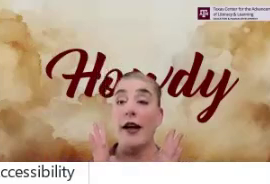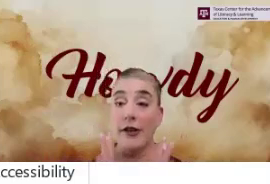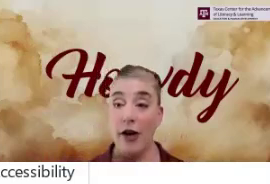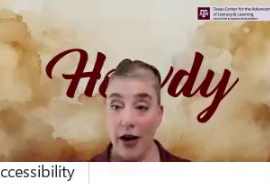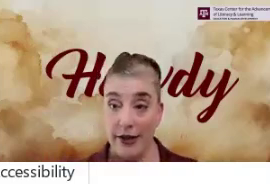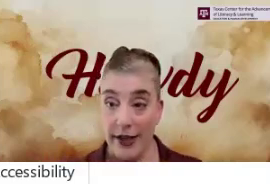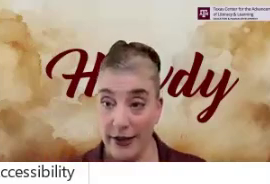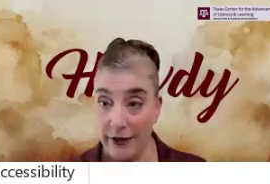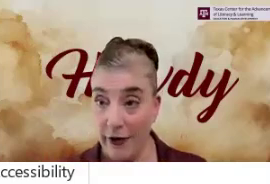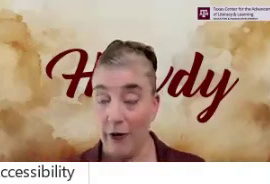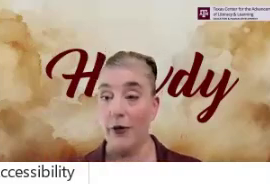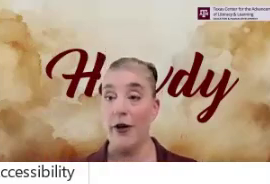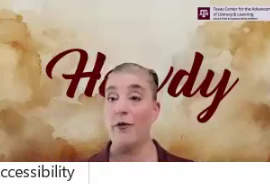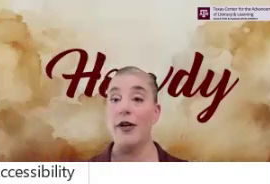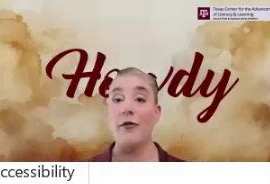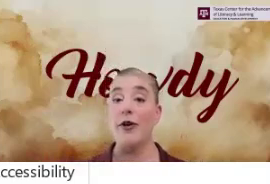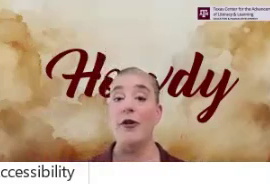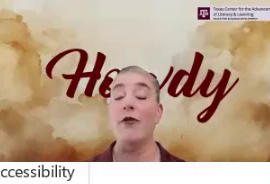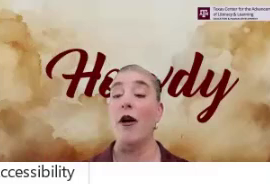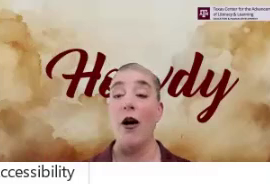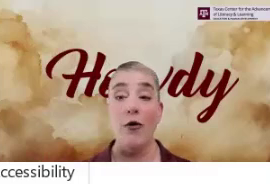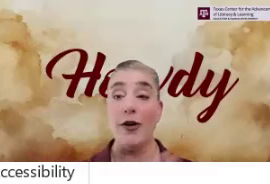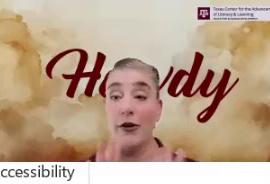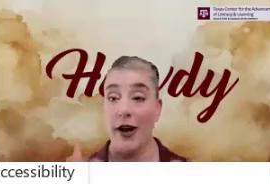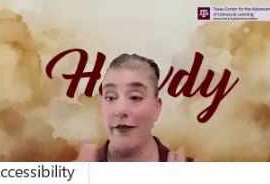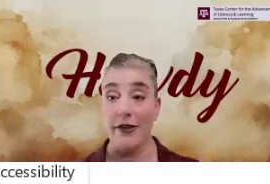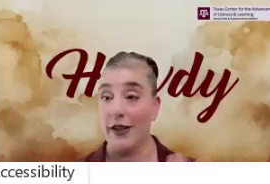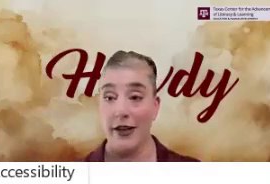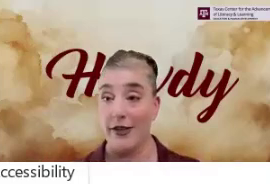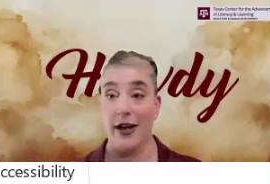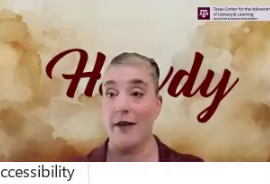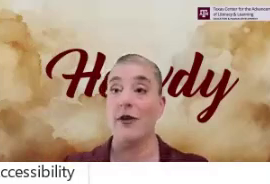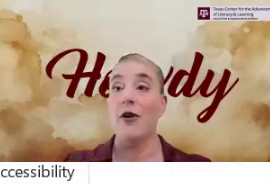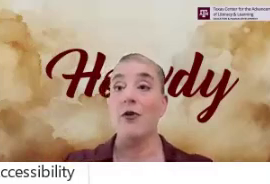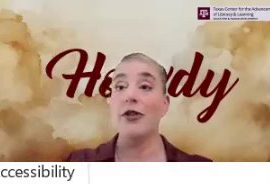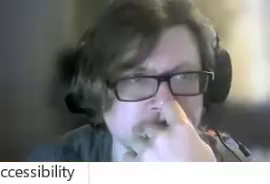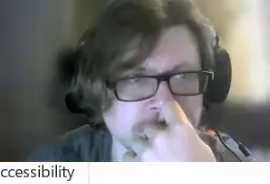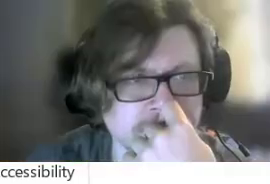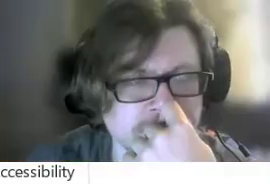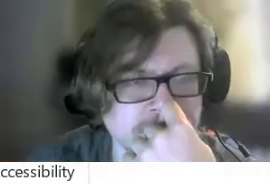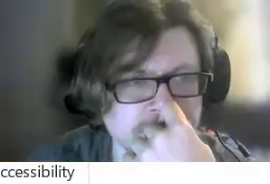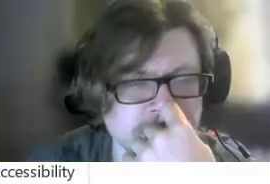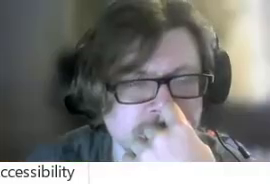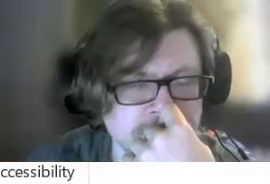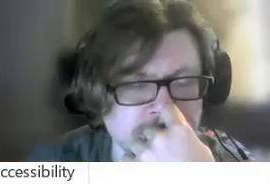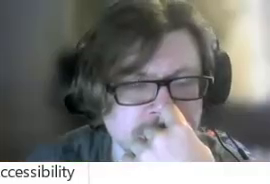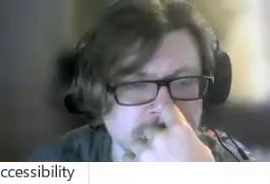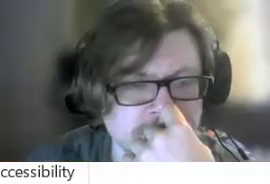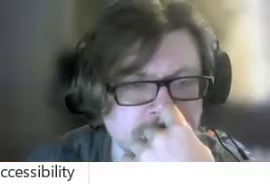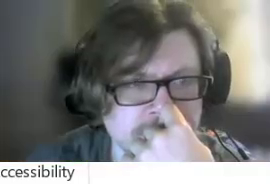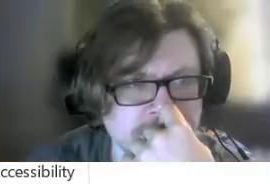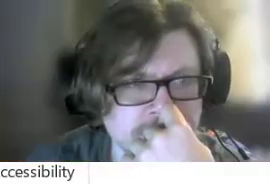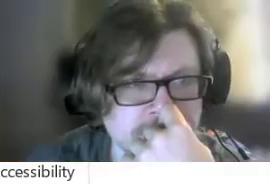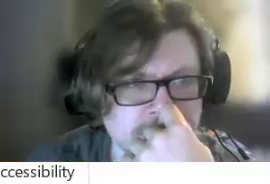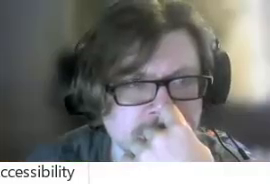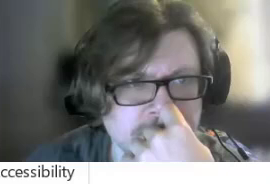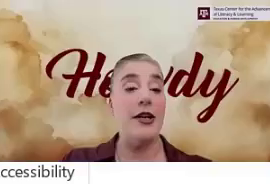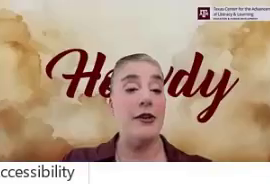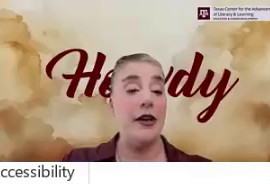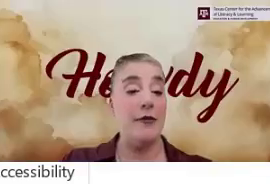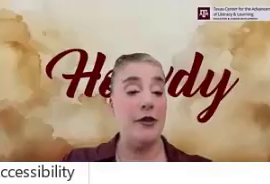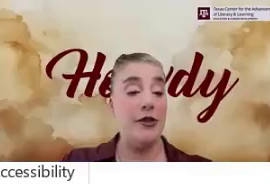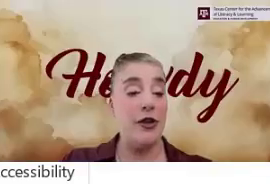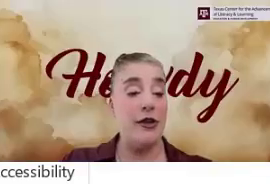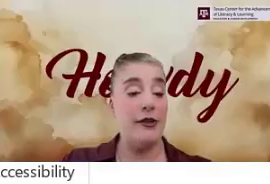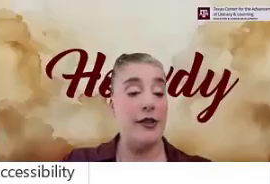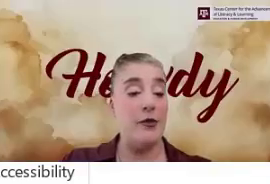consuming as a content developer. And we don't have this kind of time. We don't have this kind of time. So I'm going to move this over